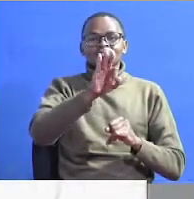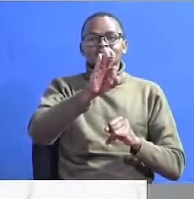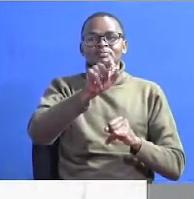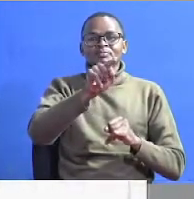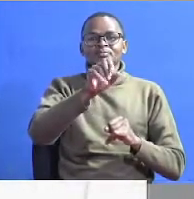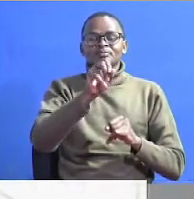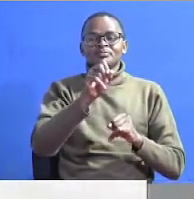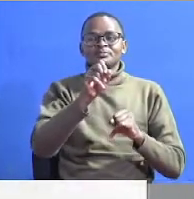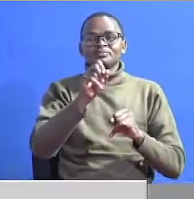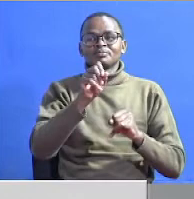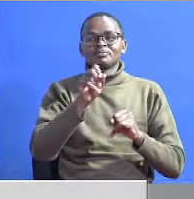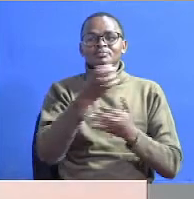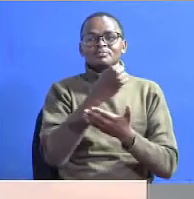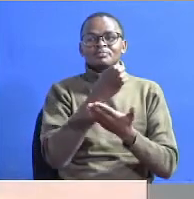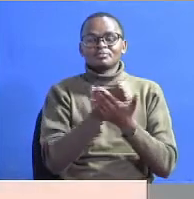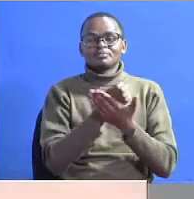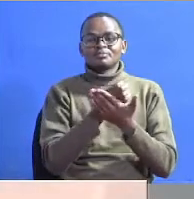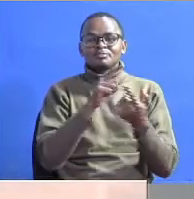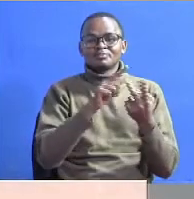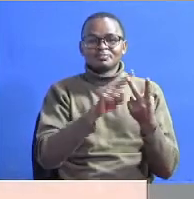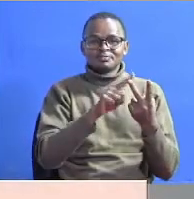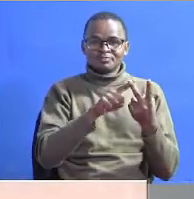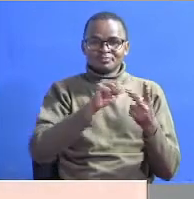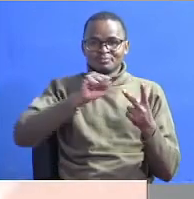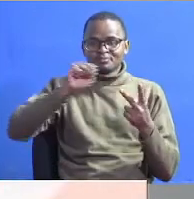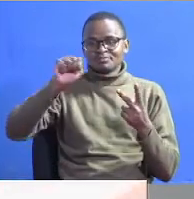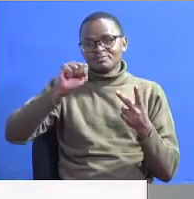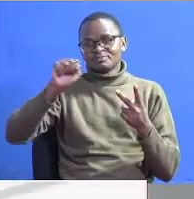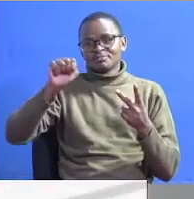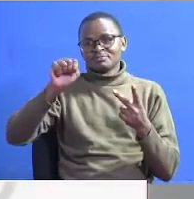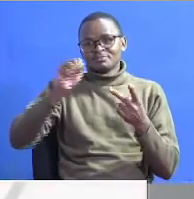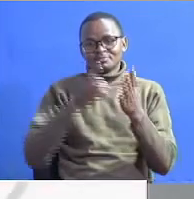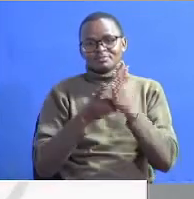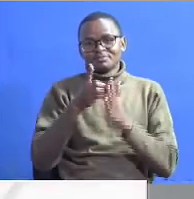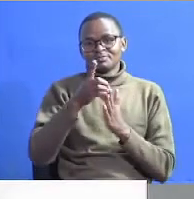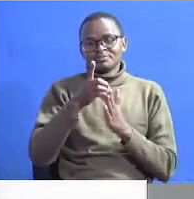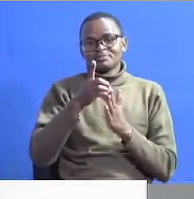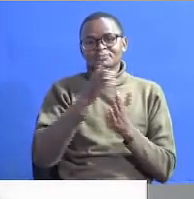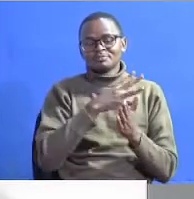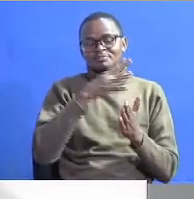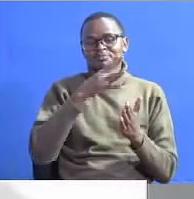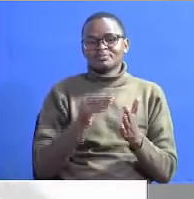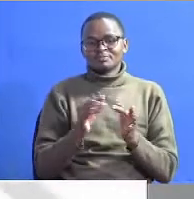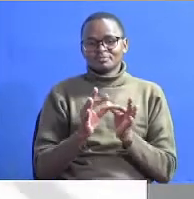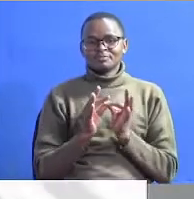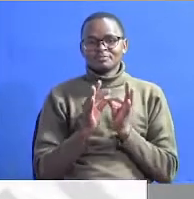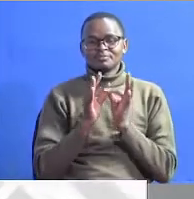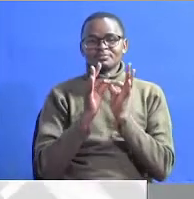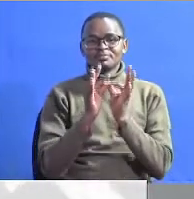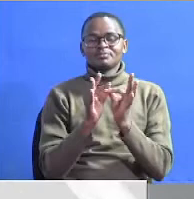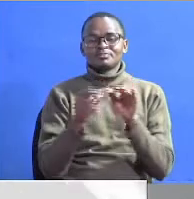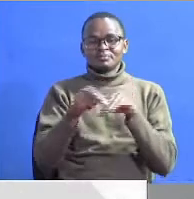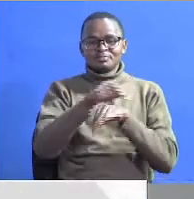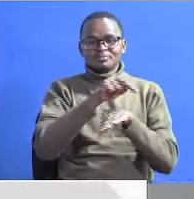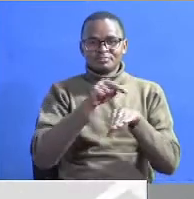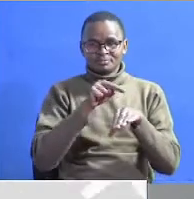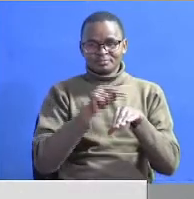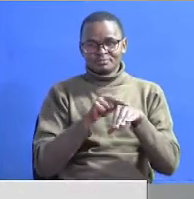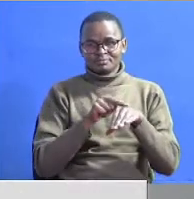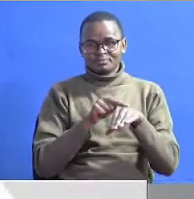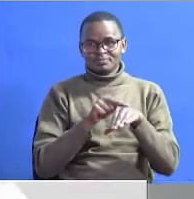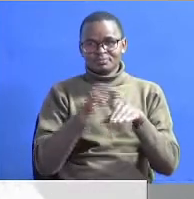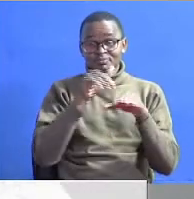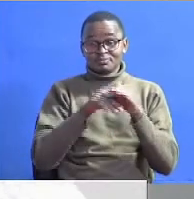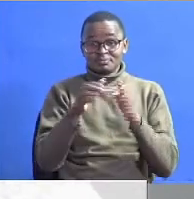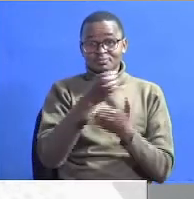anchored by economy, political developments, and uniting the nation. Right. In